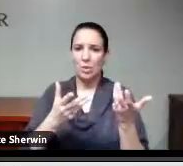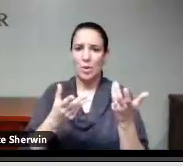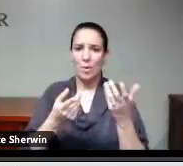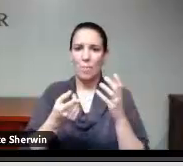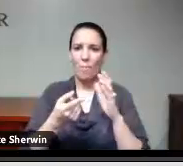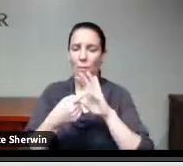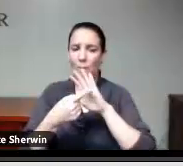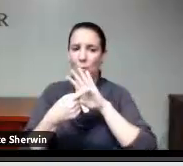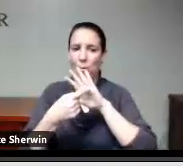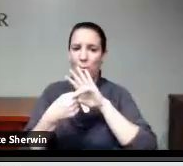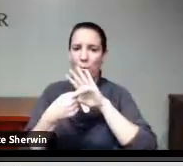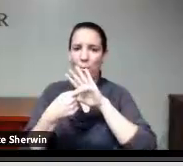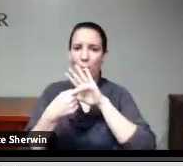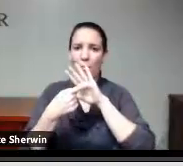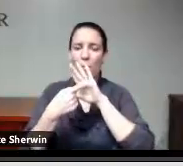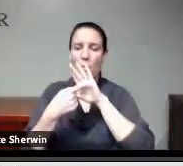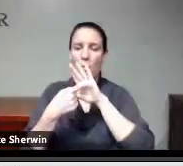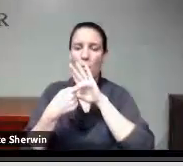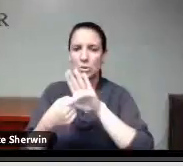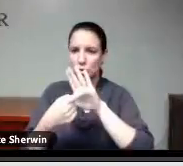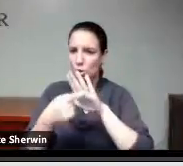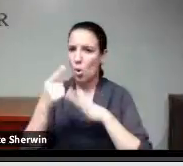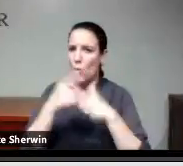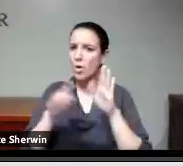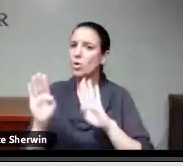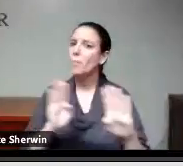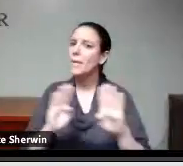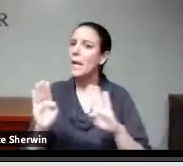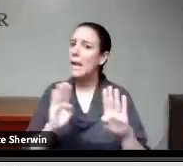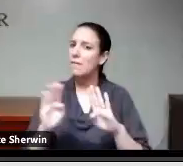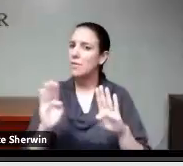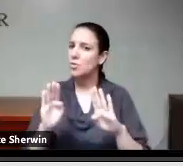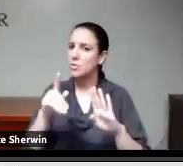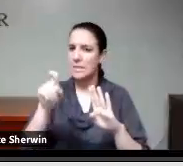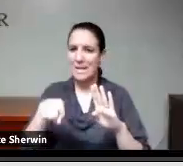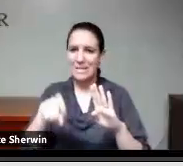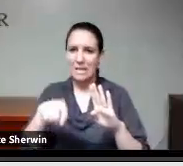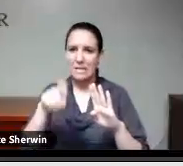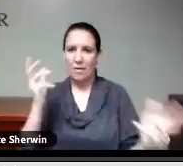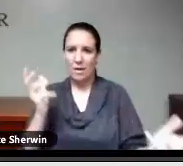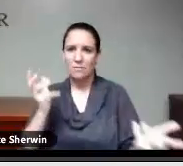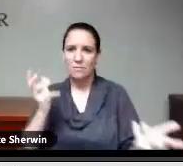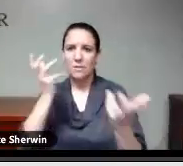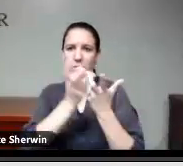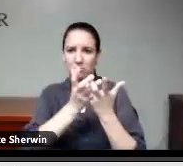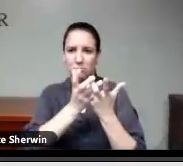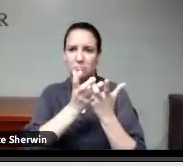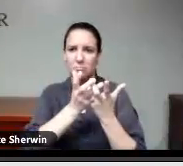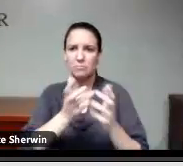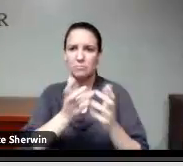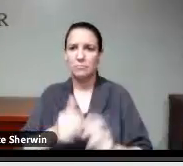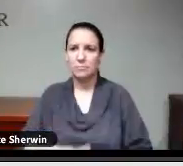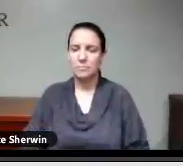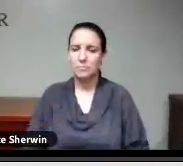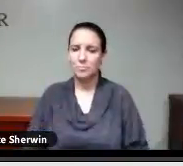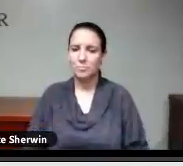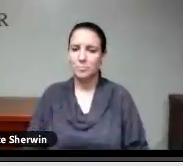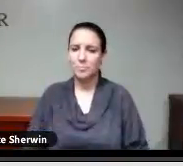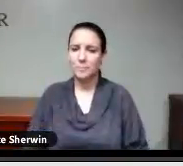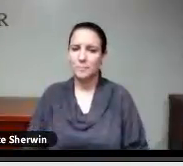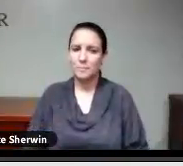willing to take on the behaviors necessary to really exemplify the diversity values. It's all about being